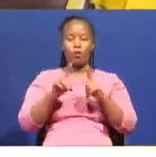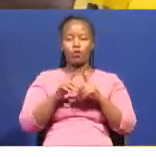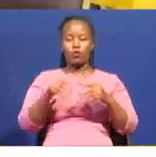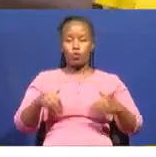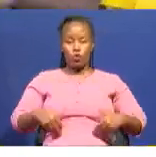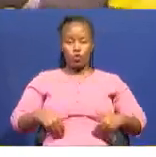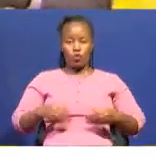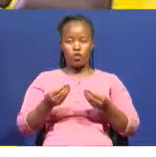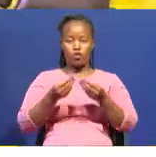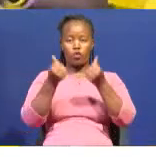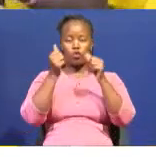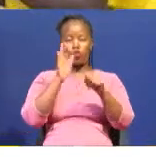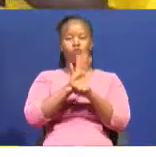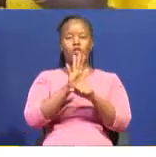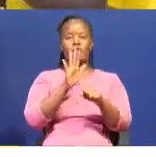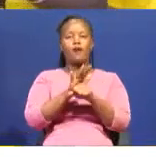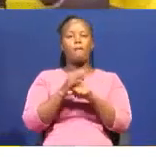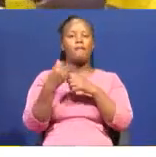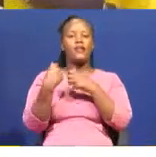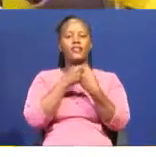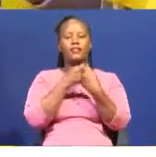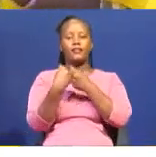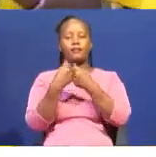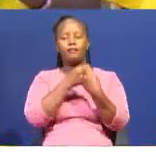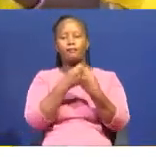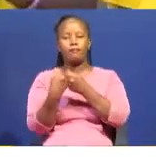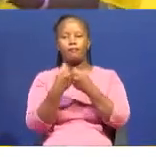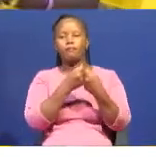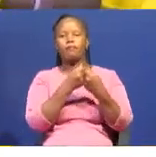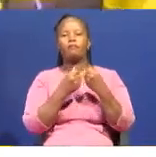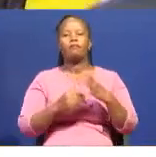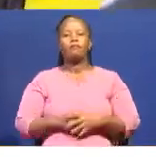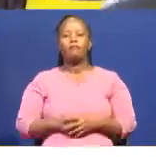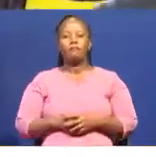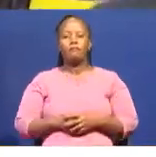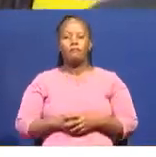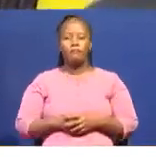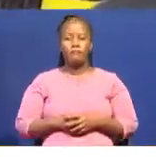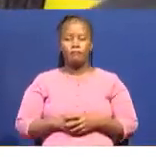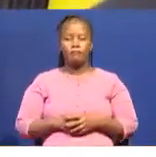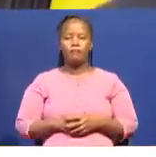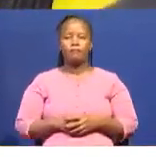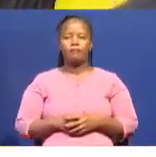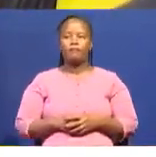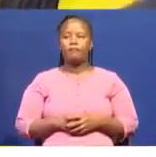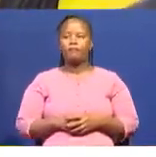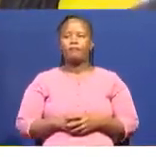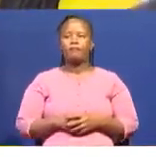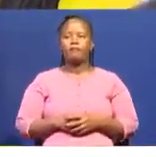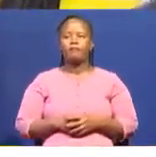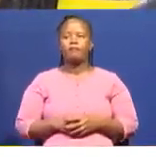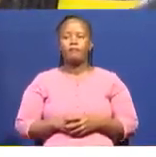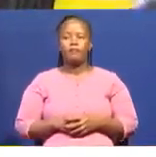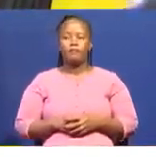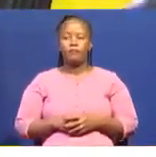of Kenya's most pressing challenges. Sylvie Gatti, reporting for Lunchtime News.